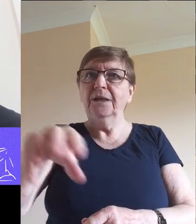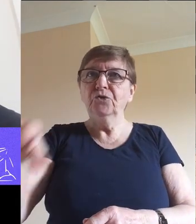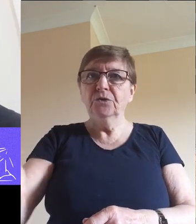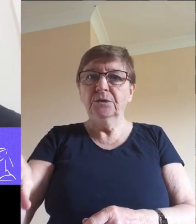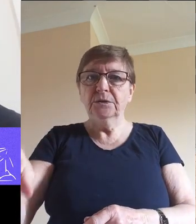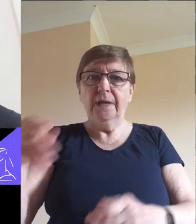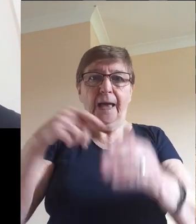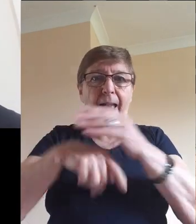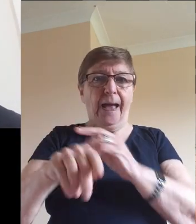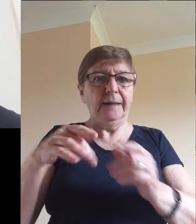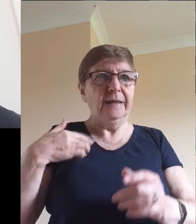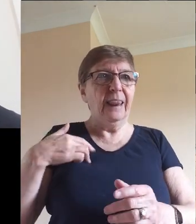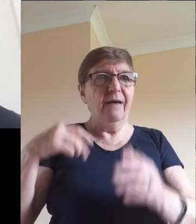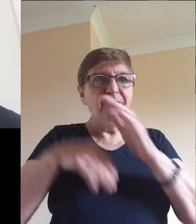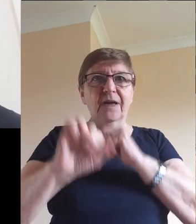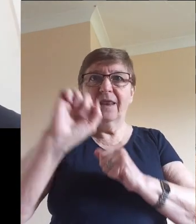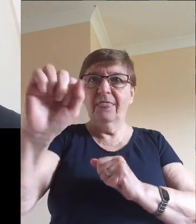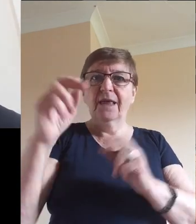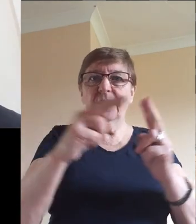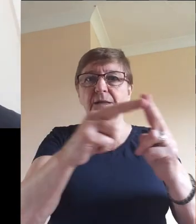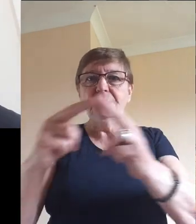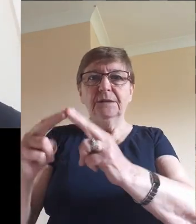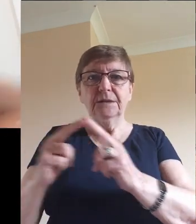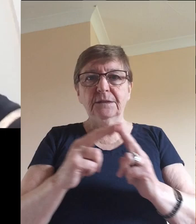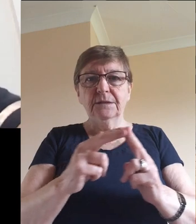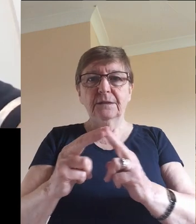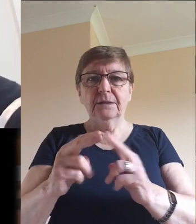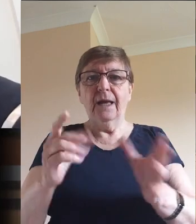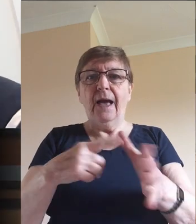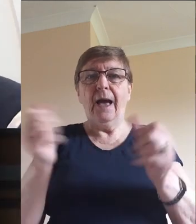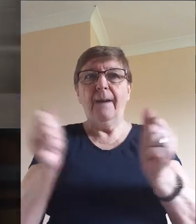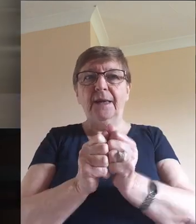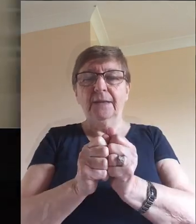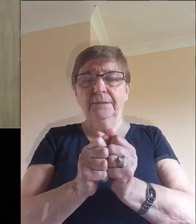their desolate cities. Amen.